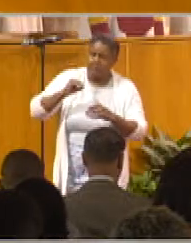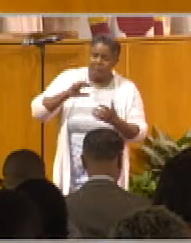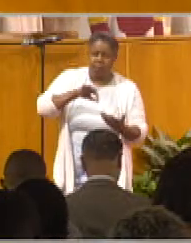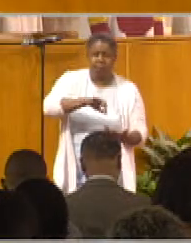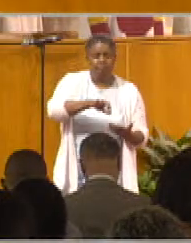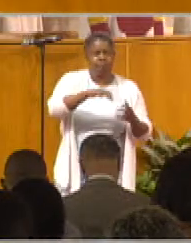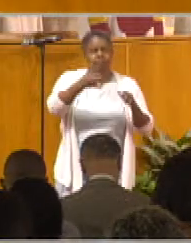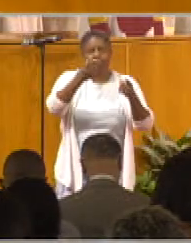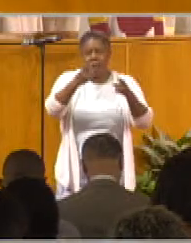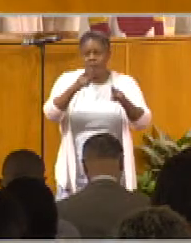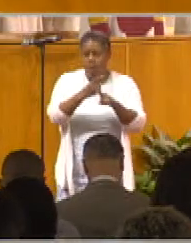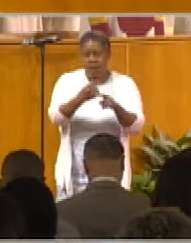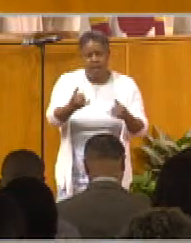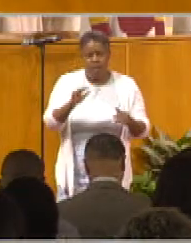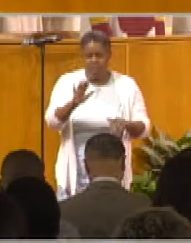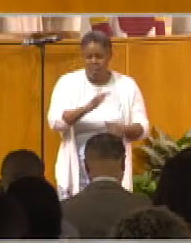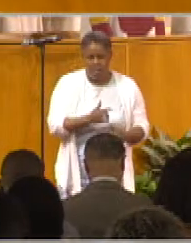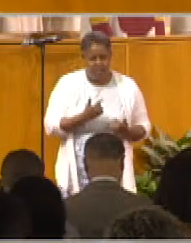right now.